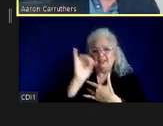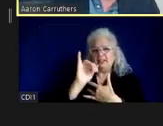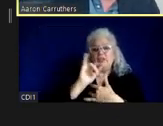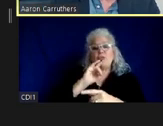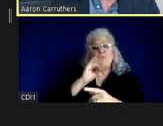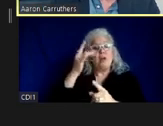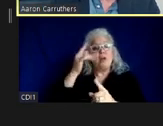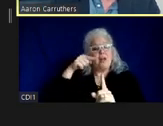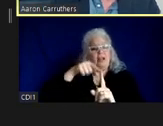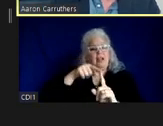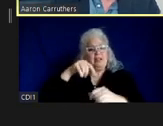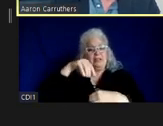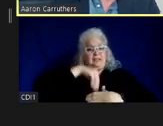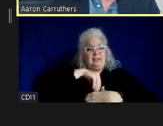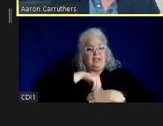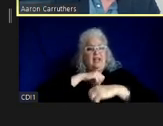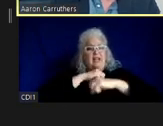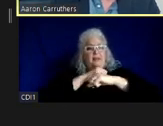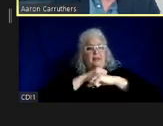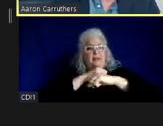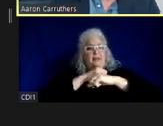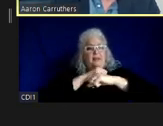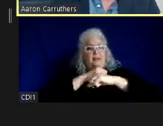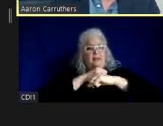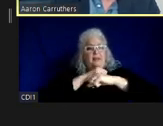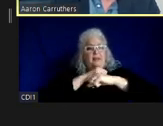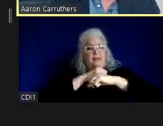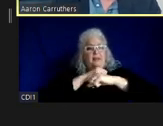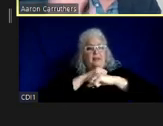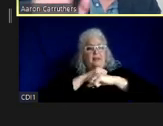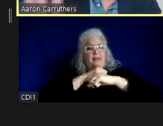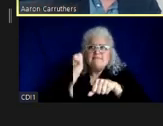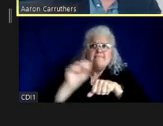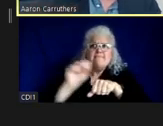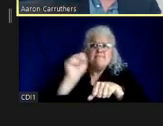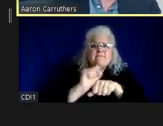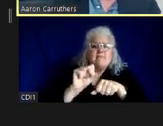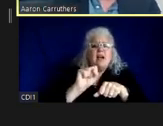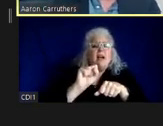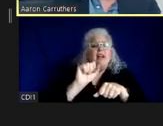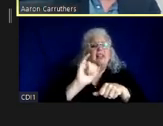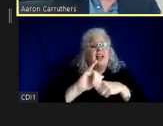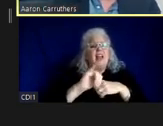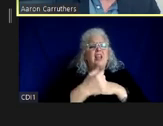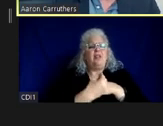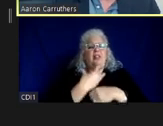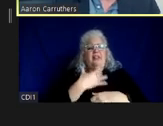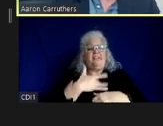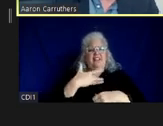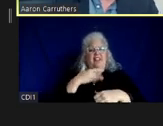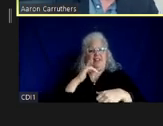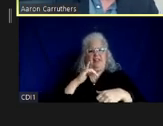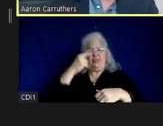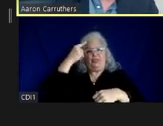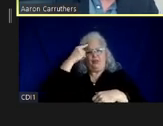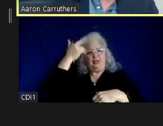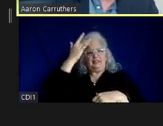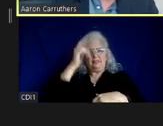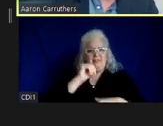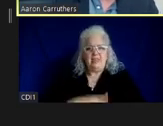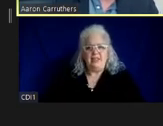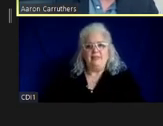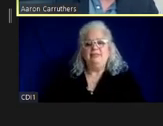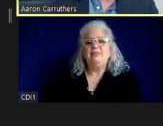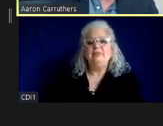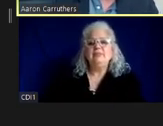what it's supposed to be doing when I'm feeling this way. I haven't gotten the injection. You know, I'm